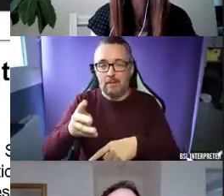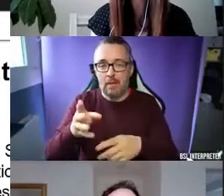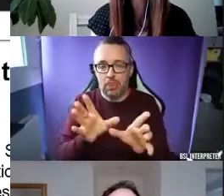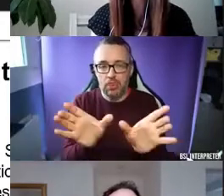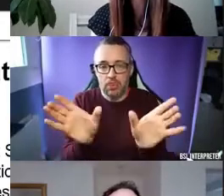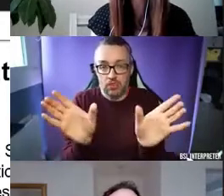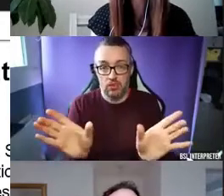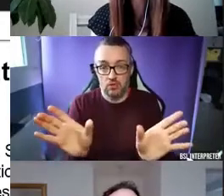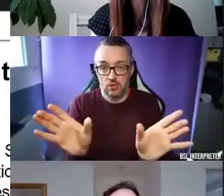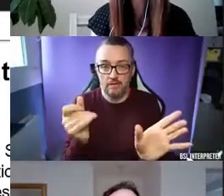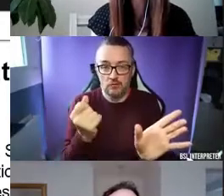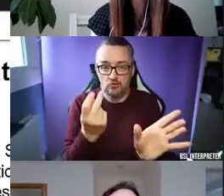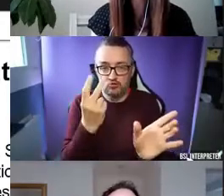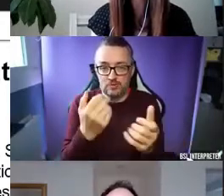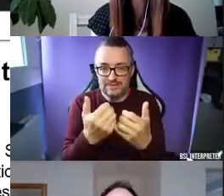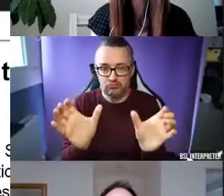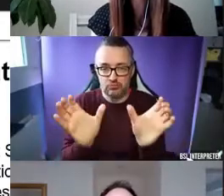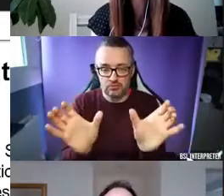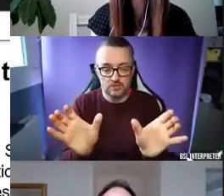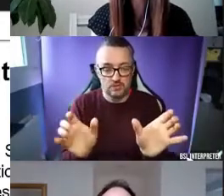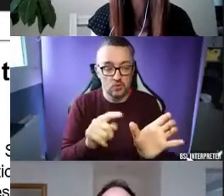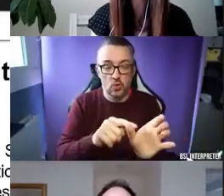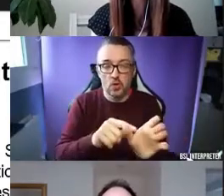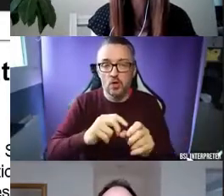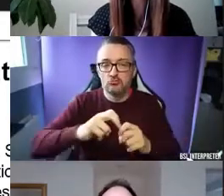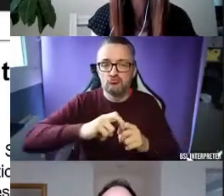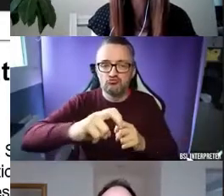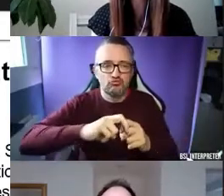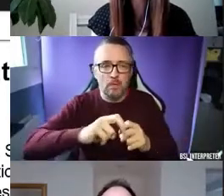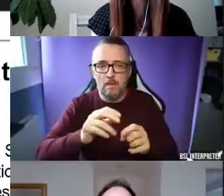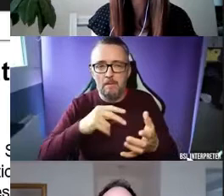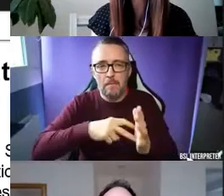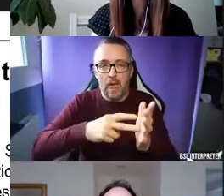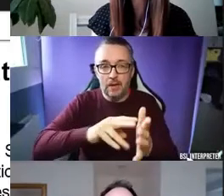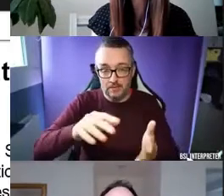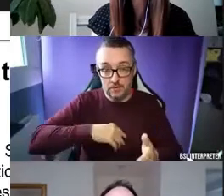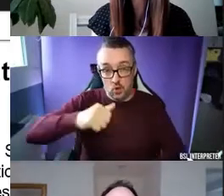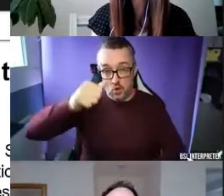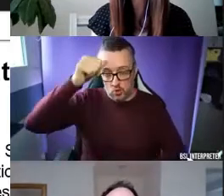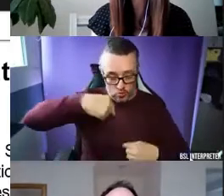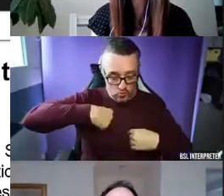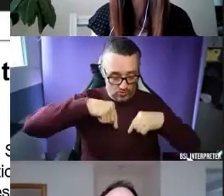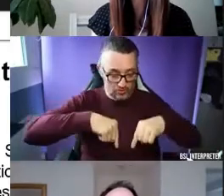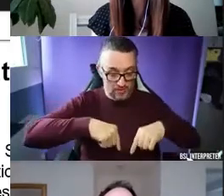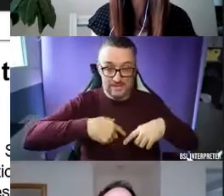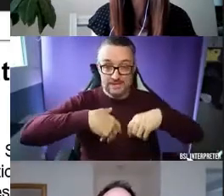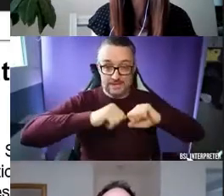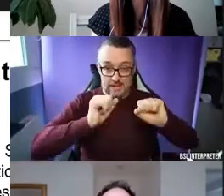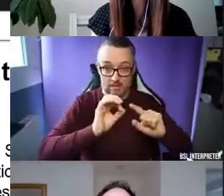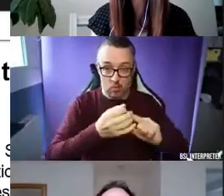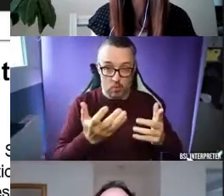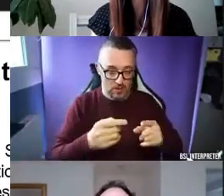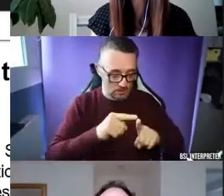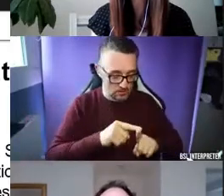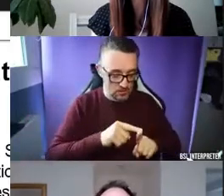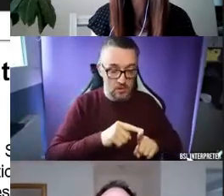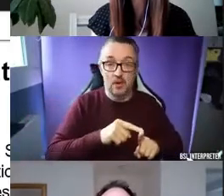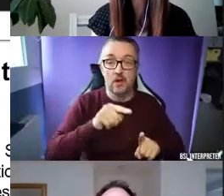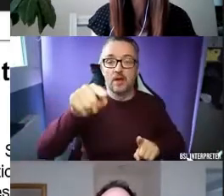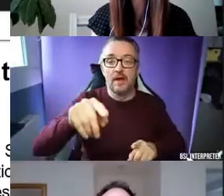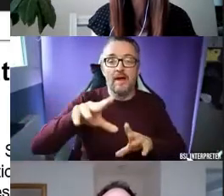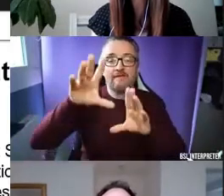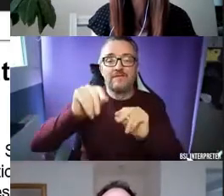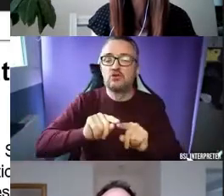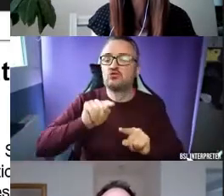those. So journey planning means you know where you are, or you know where your starting point is, and you know where you want to